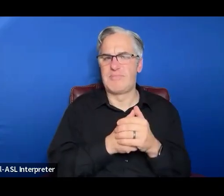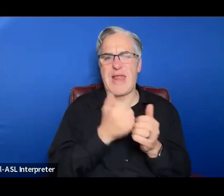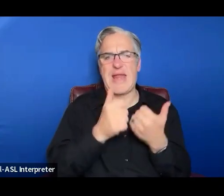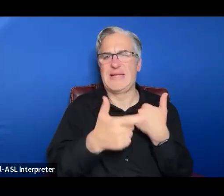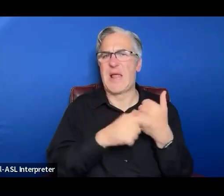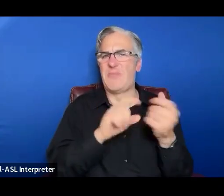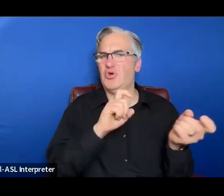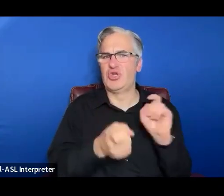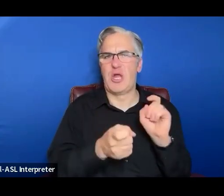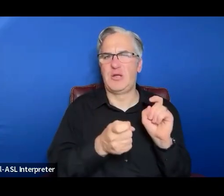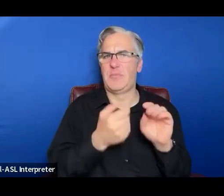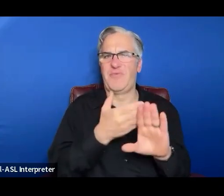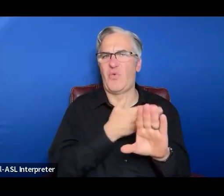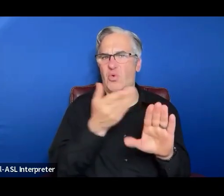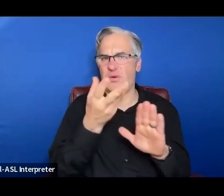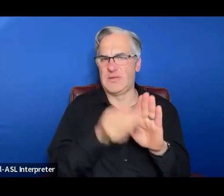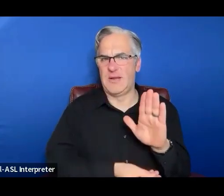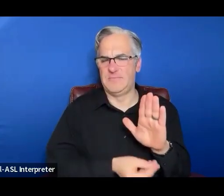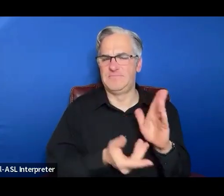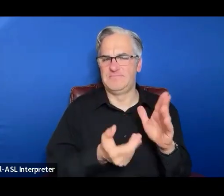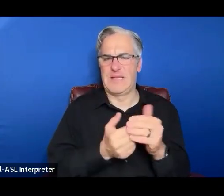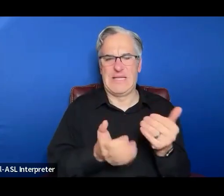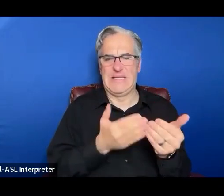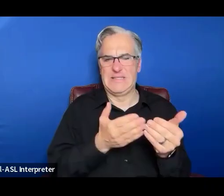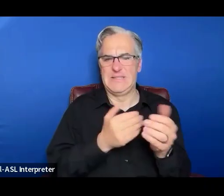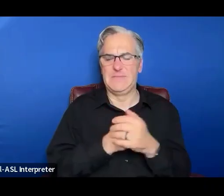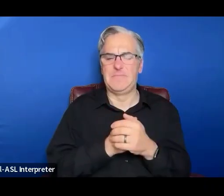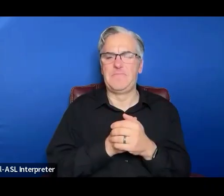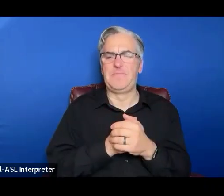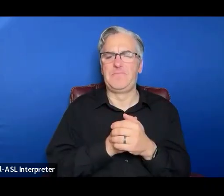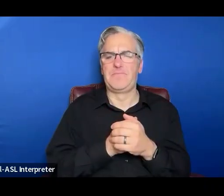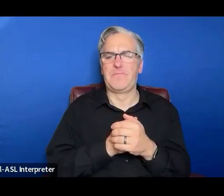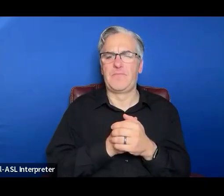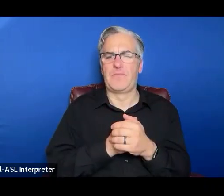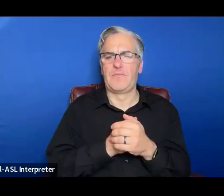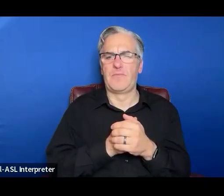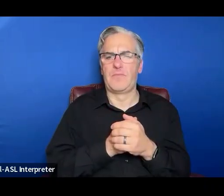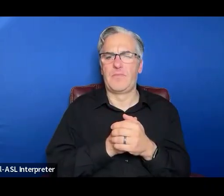very easily by going to the